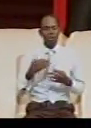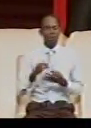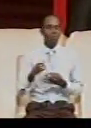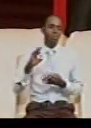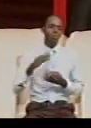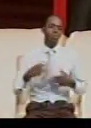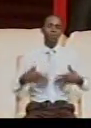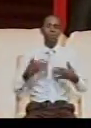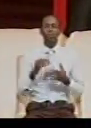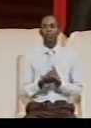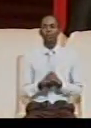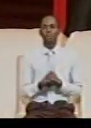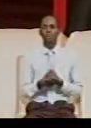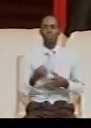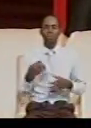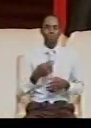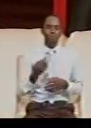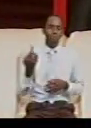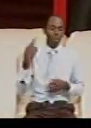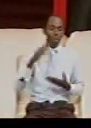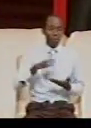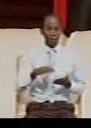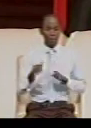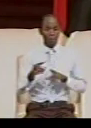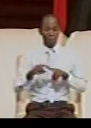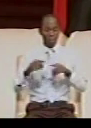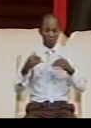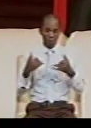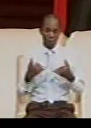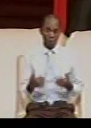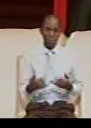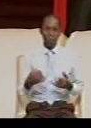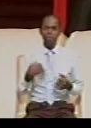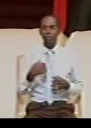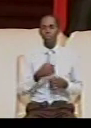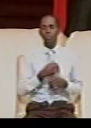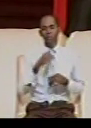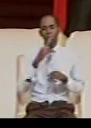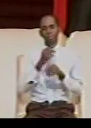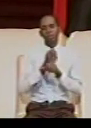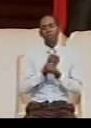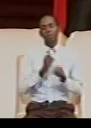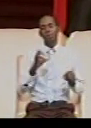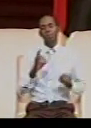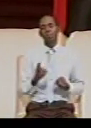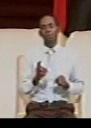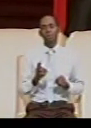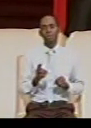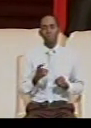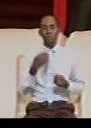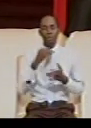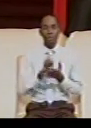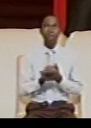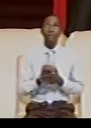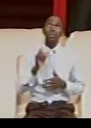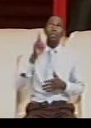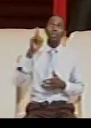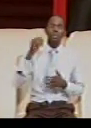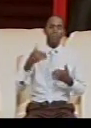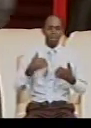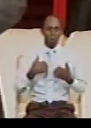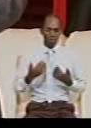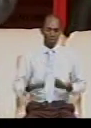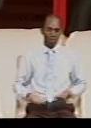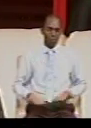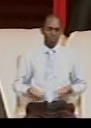life. We were dead, but now we're saved. He says he has quickened us